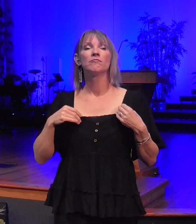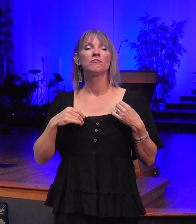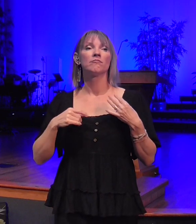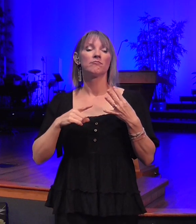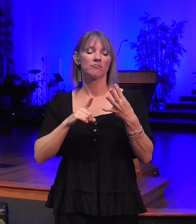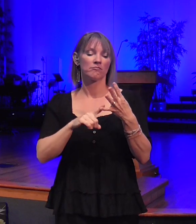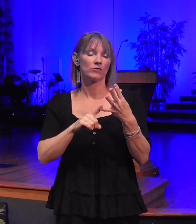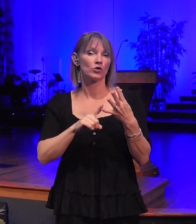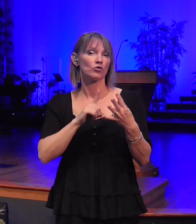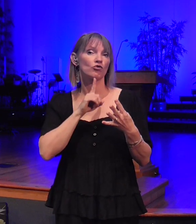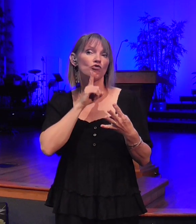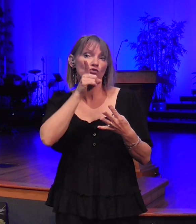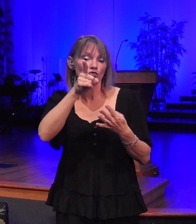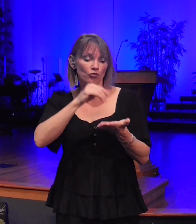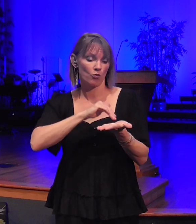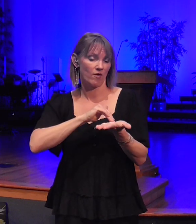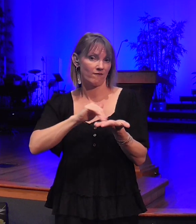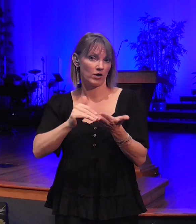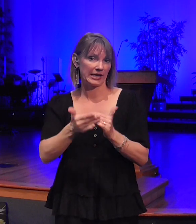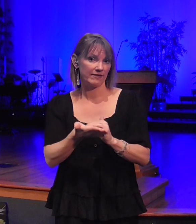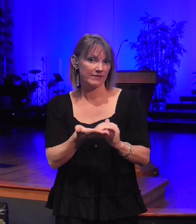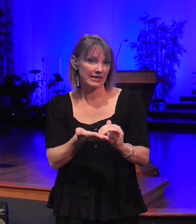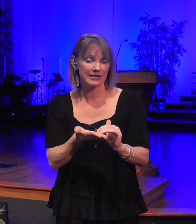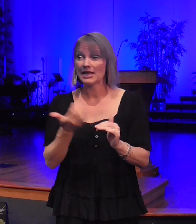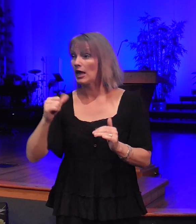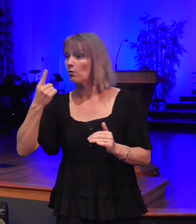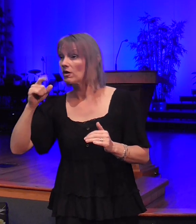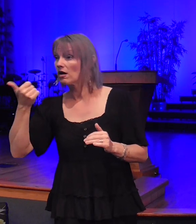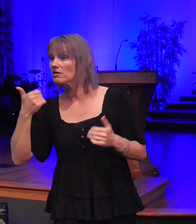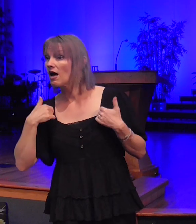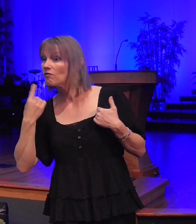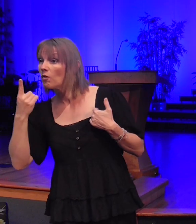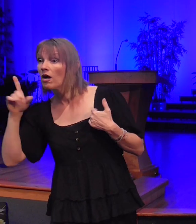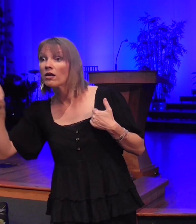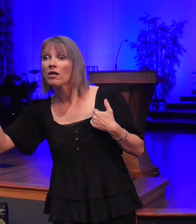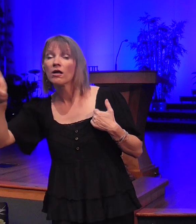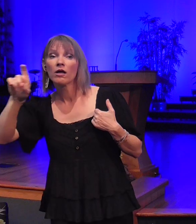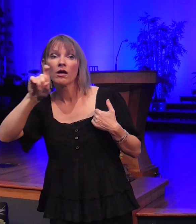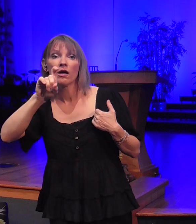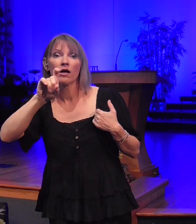true forgiveness. Anyone else have one?